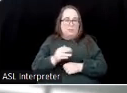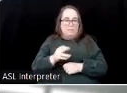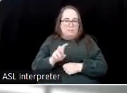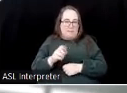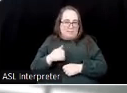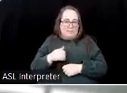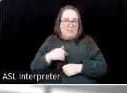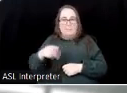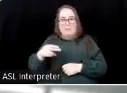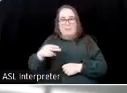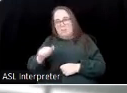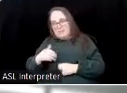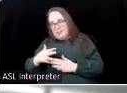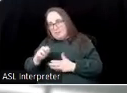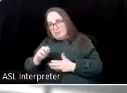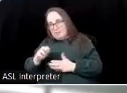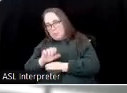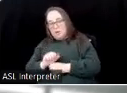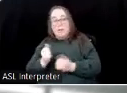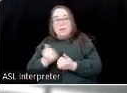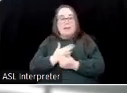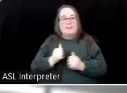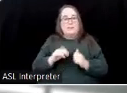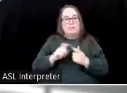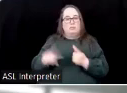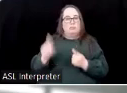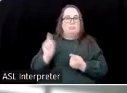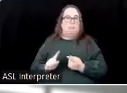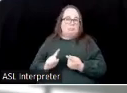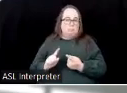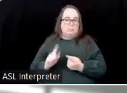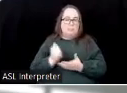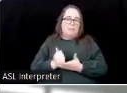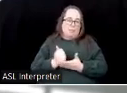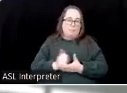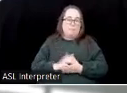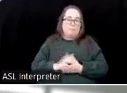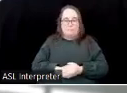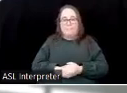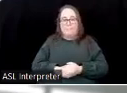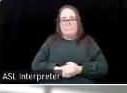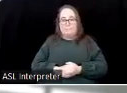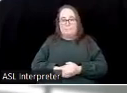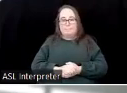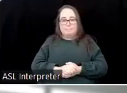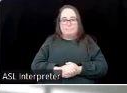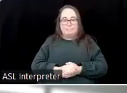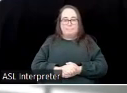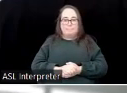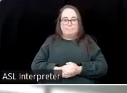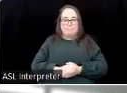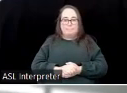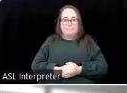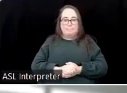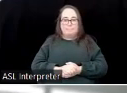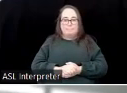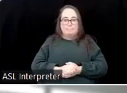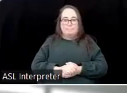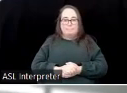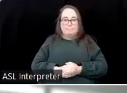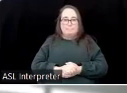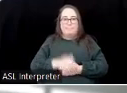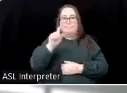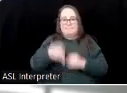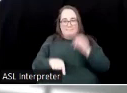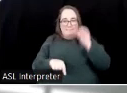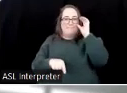and the PHA has. So anything you can do on that front is helpful as well. Next slide, please. And here